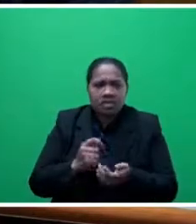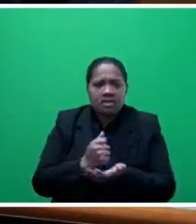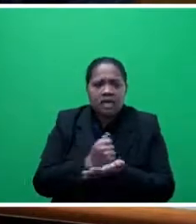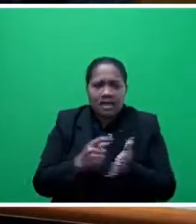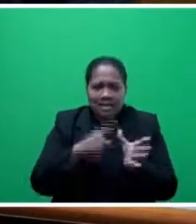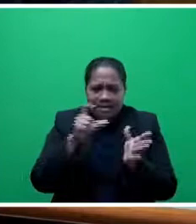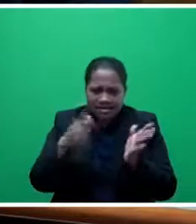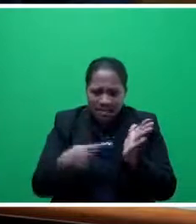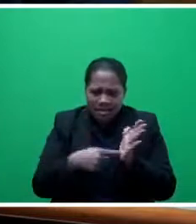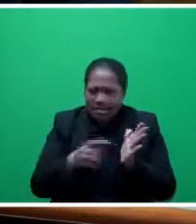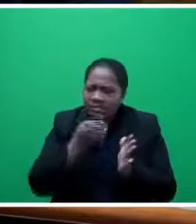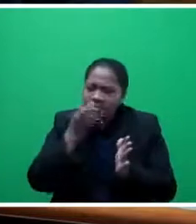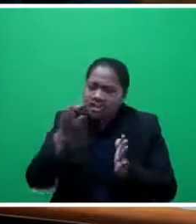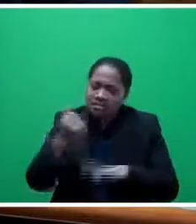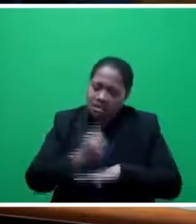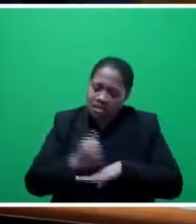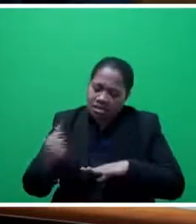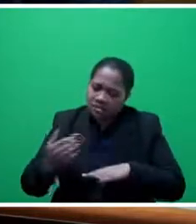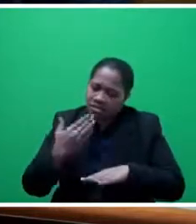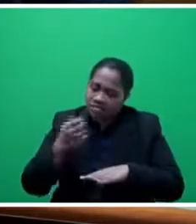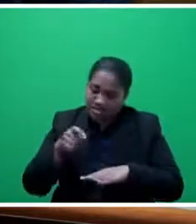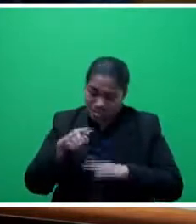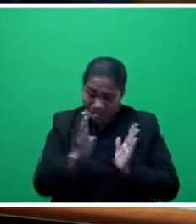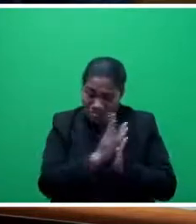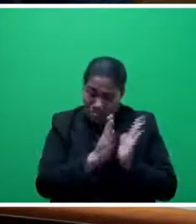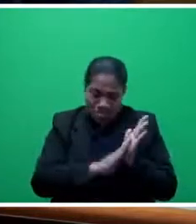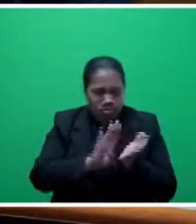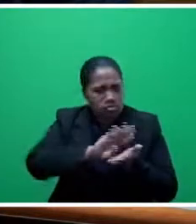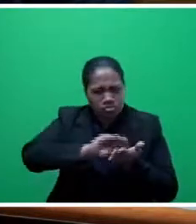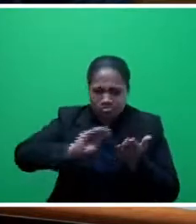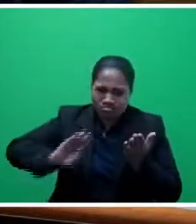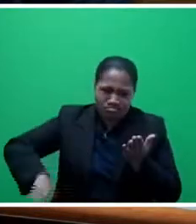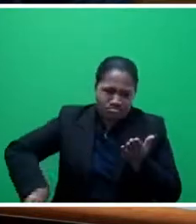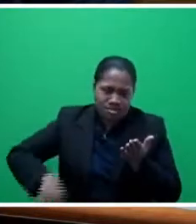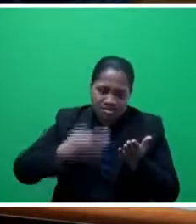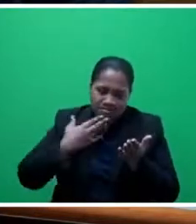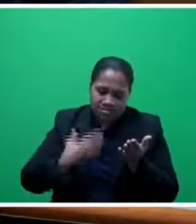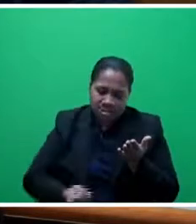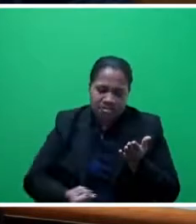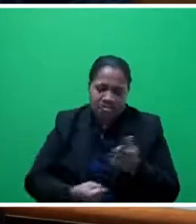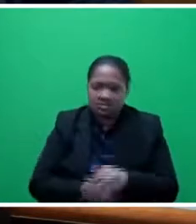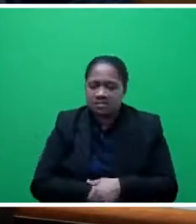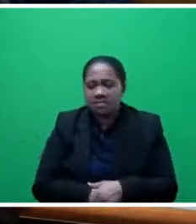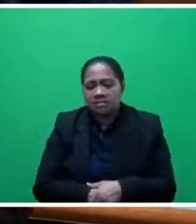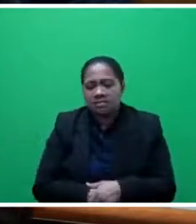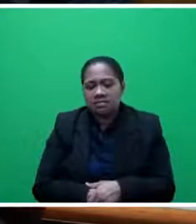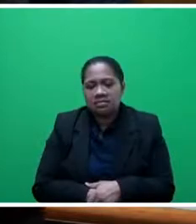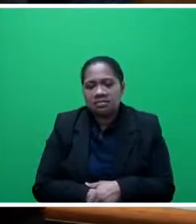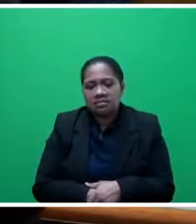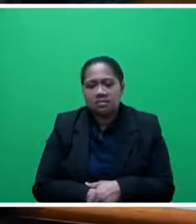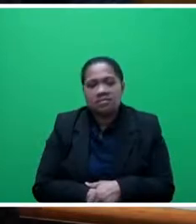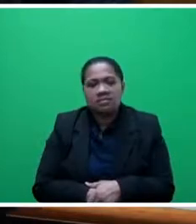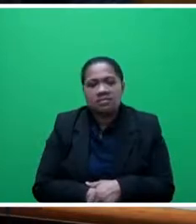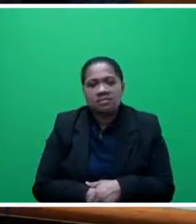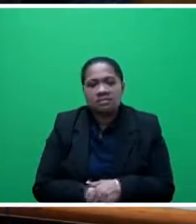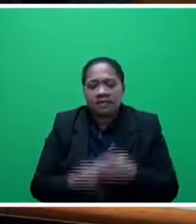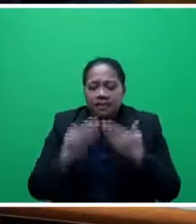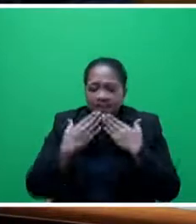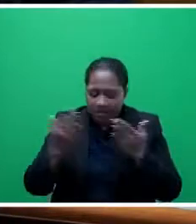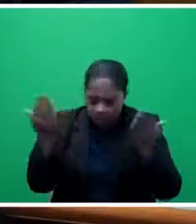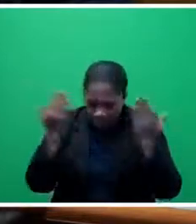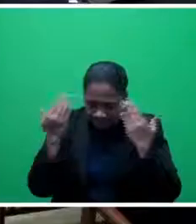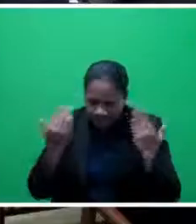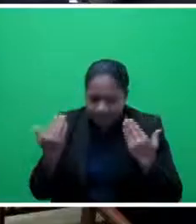It is not going to have an impact on the material substance of the budget. Thank you, Mr.